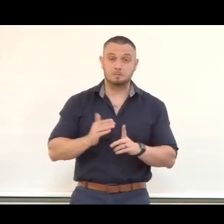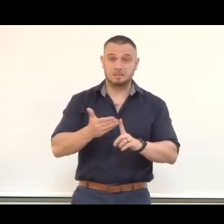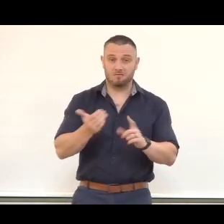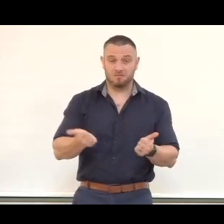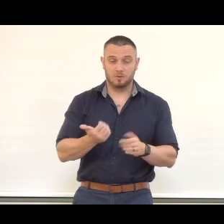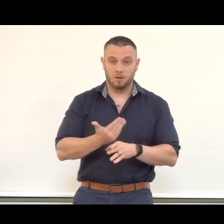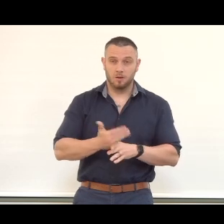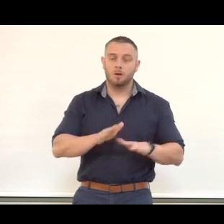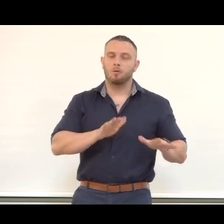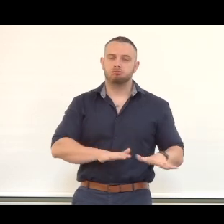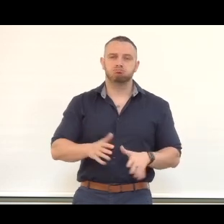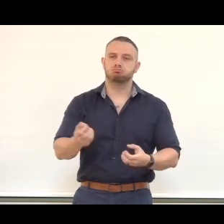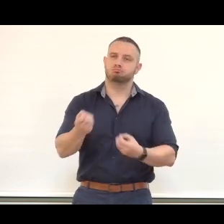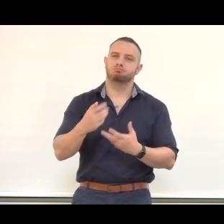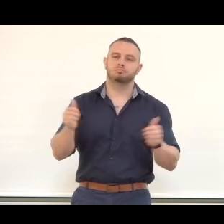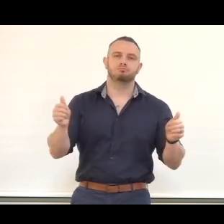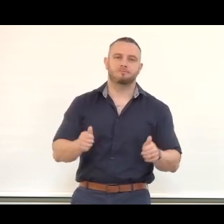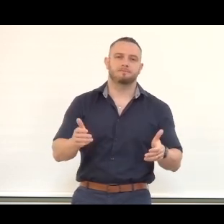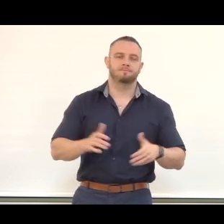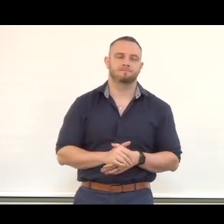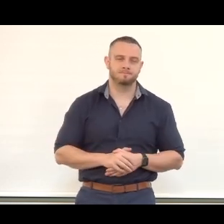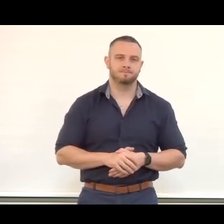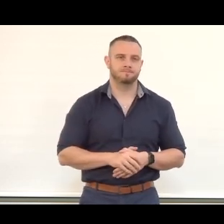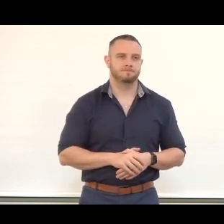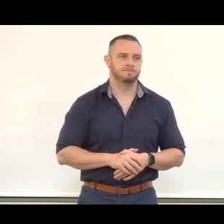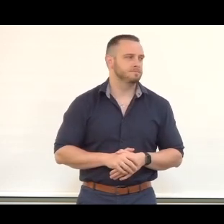after the Bridget phase setup days.